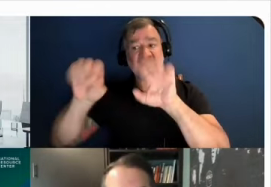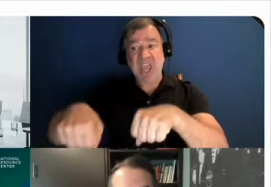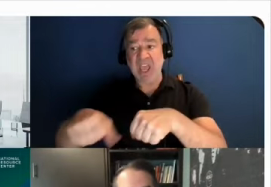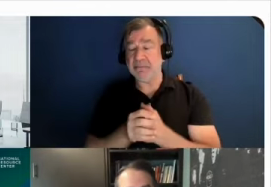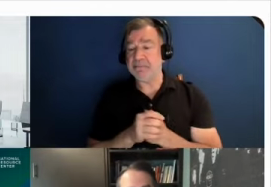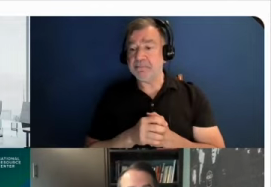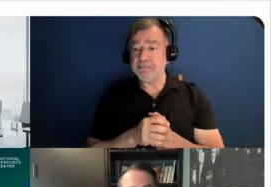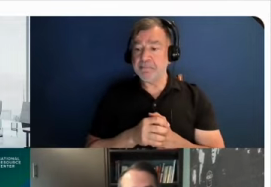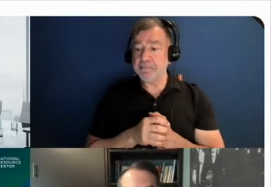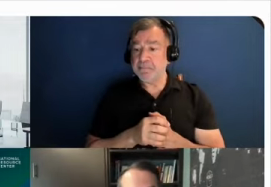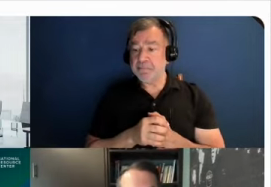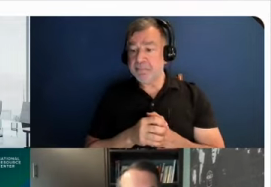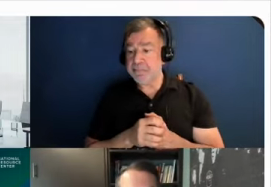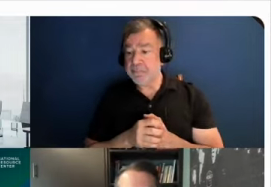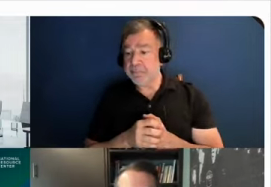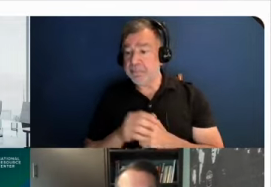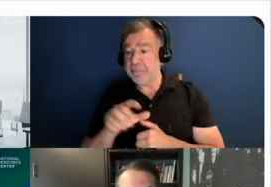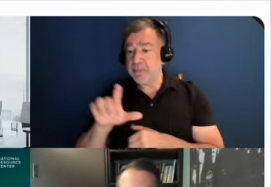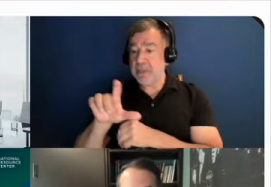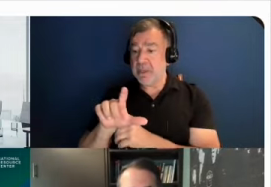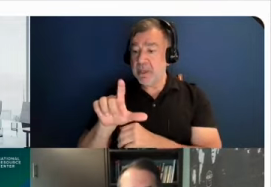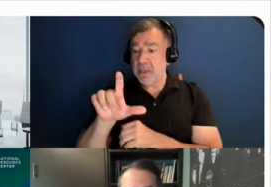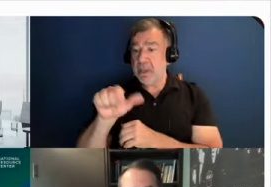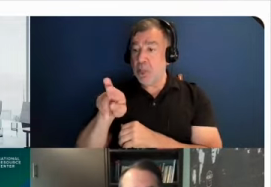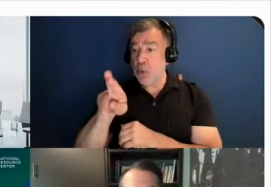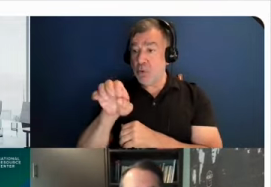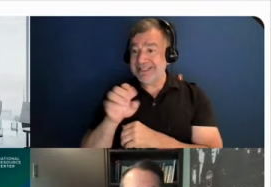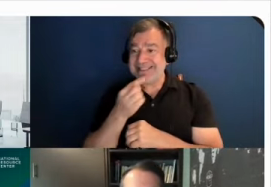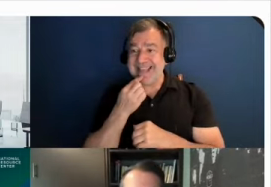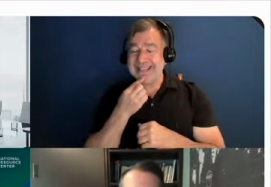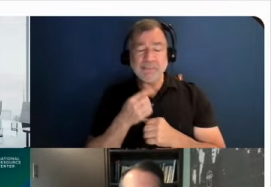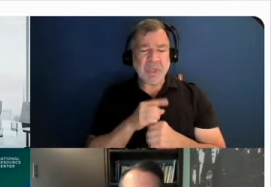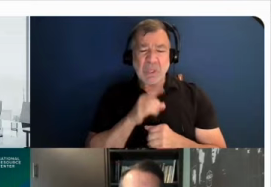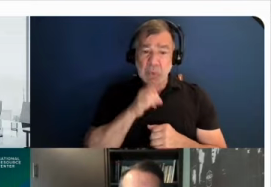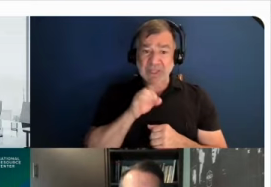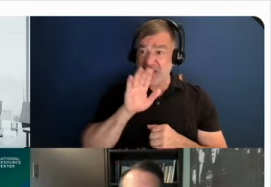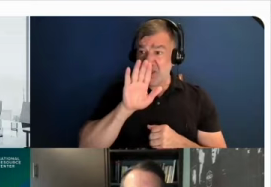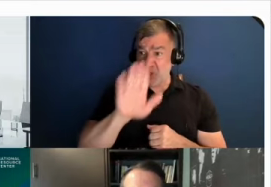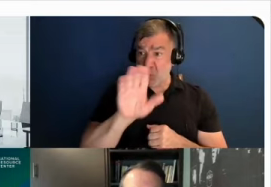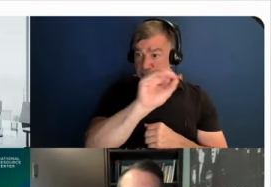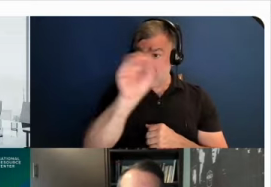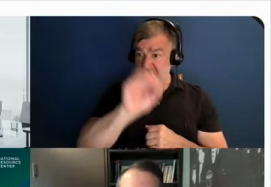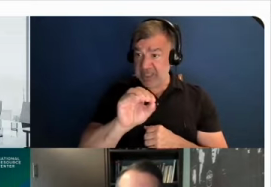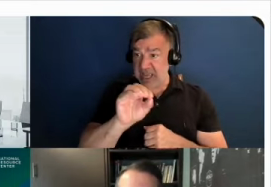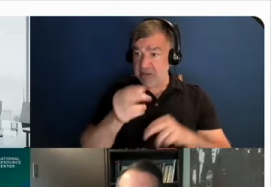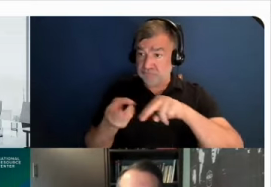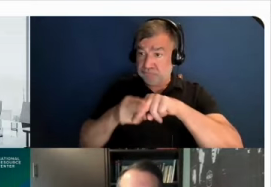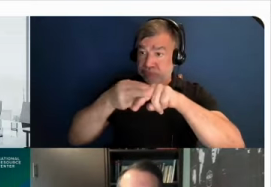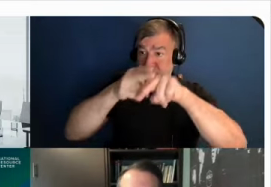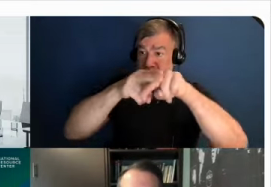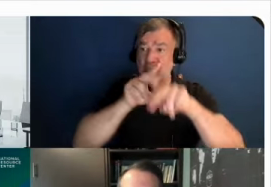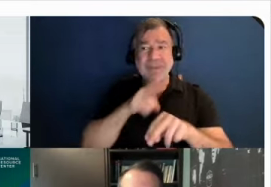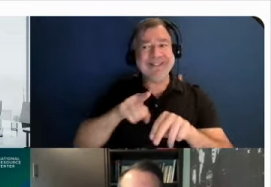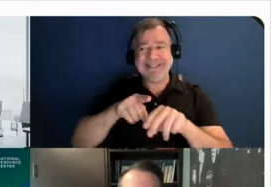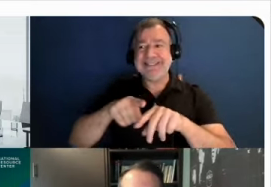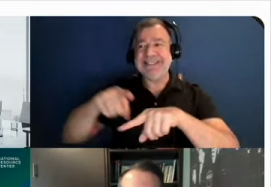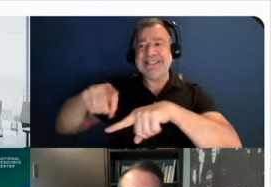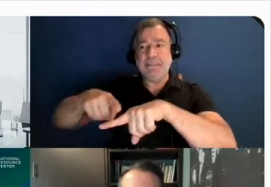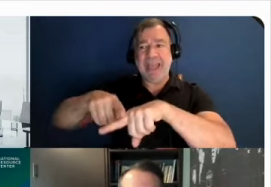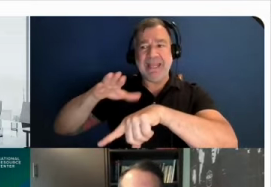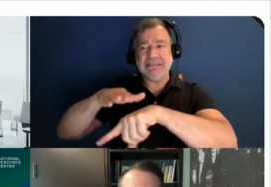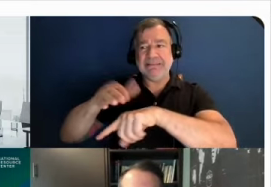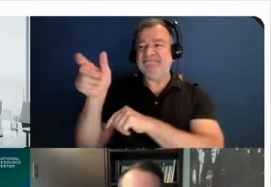So, what your return is going to vary from person to person, right? Because you have anything from a checking